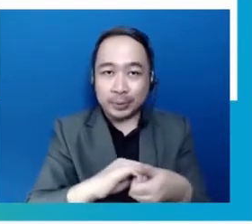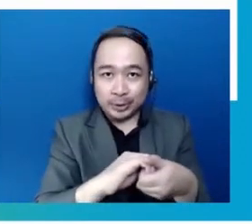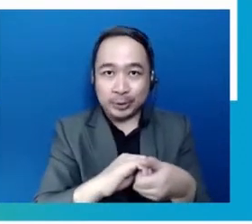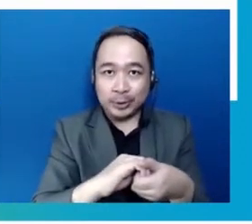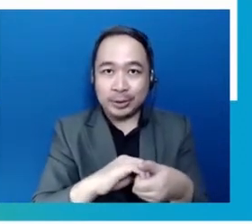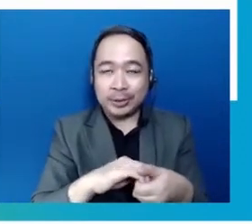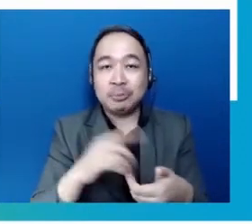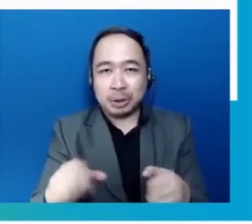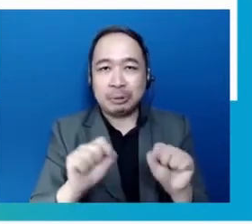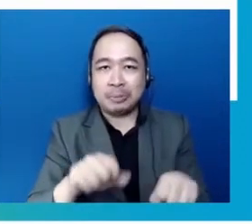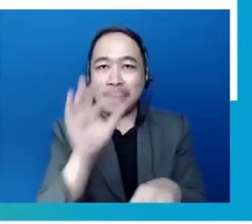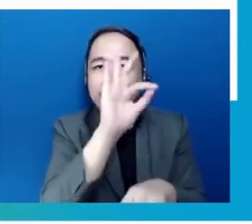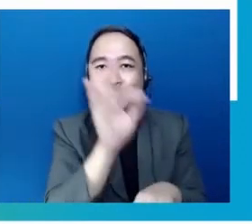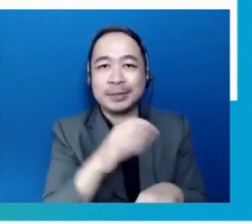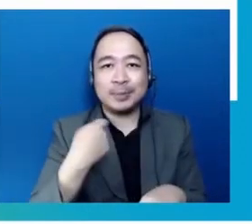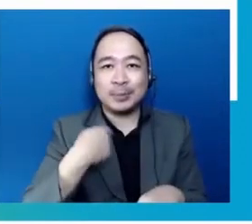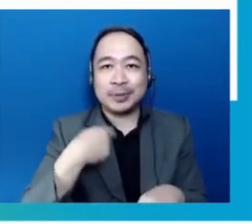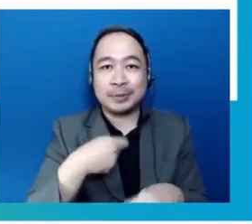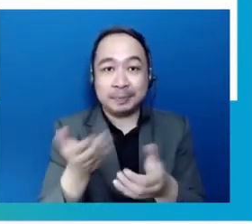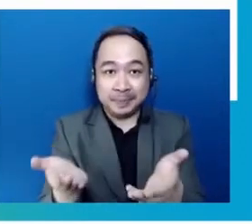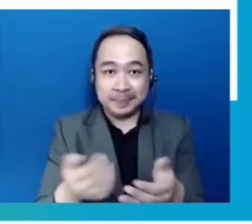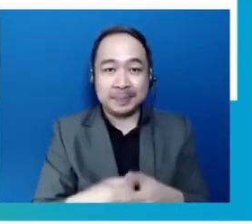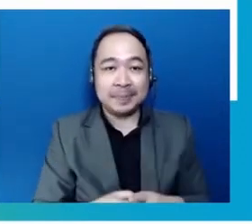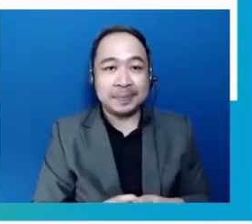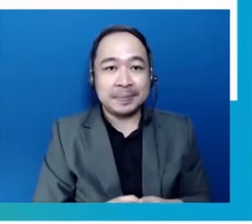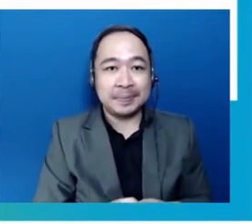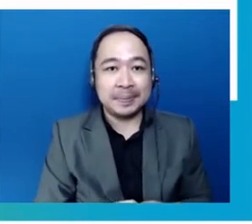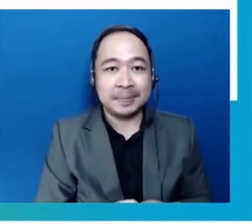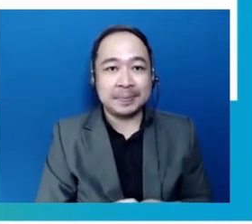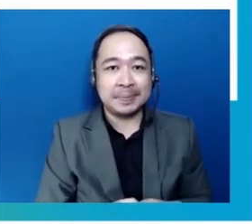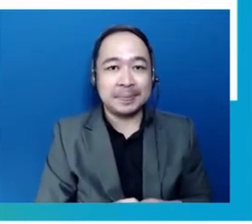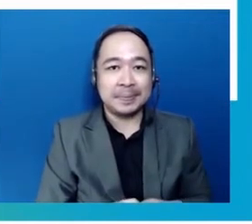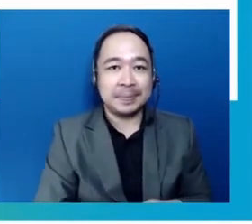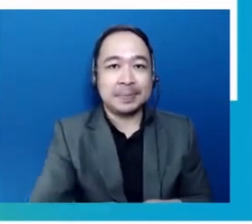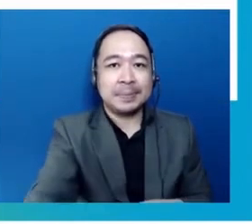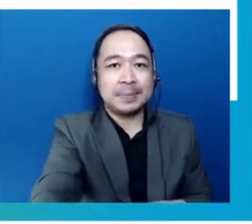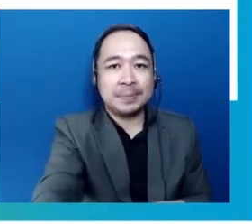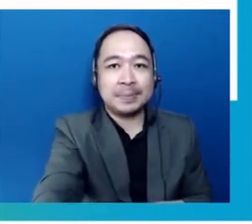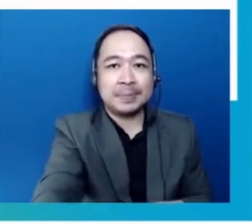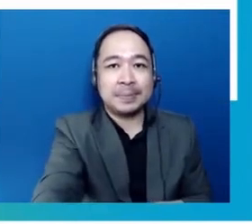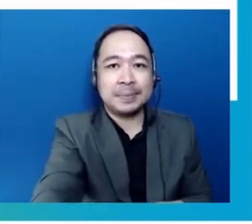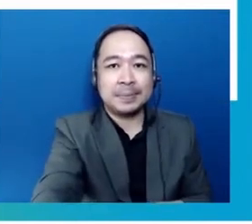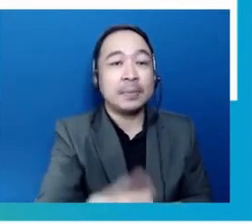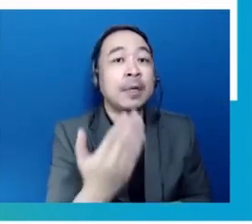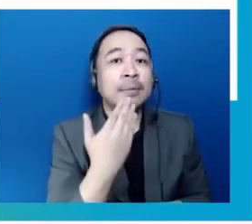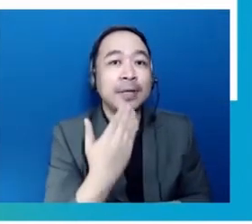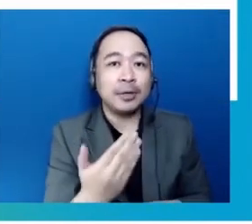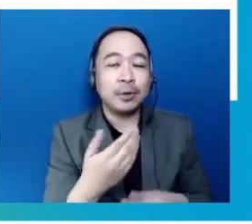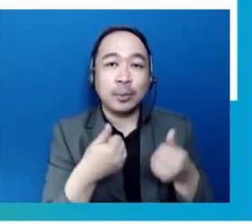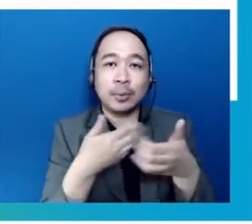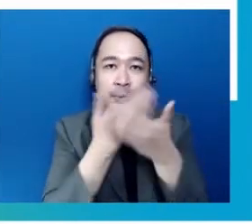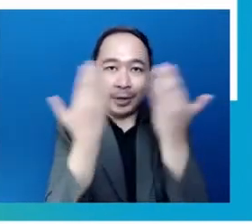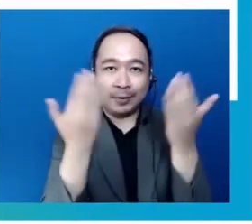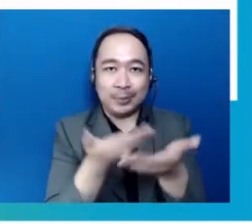the president, please. Rubab, thank you. Thank you so much. Good afternoon, everyone.